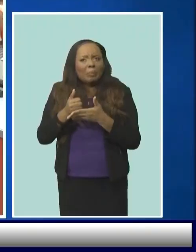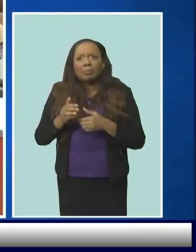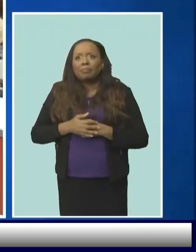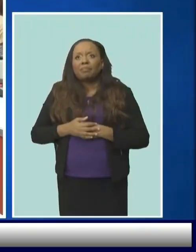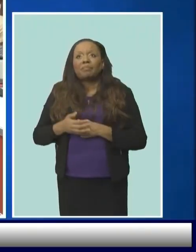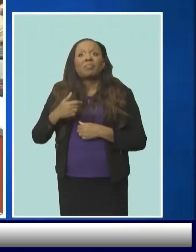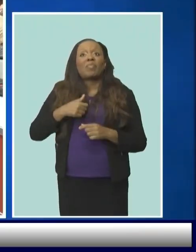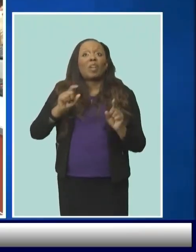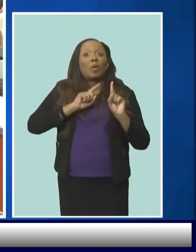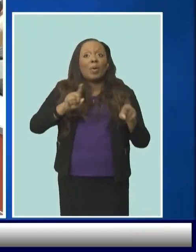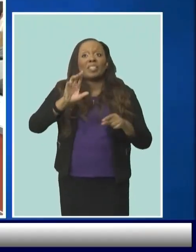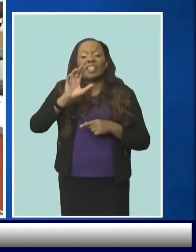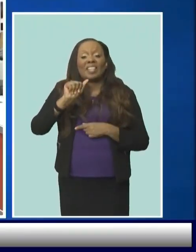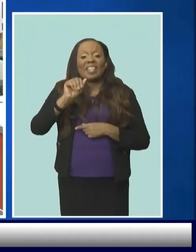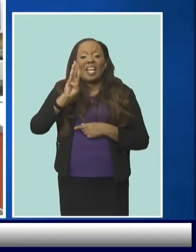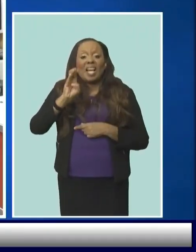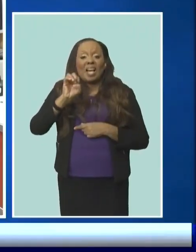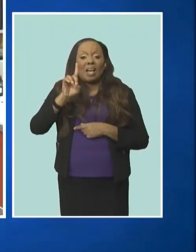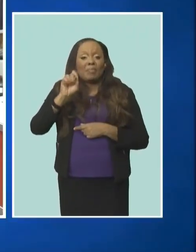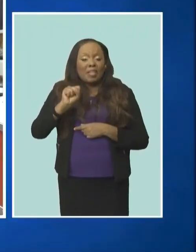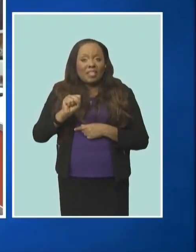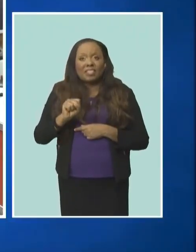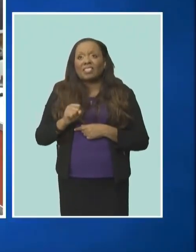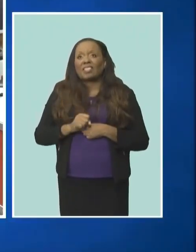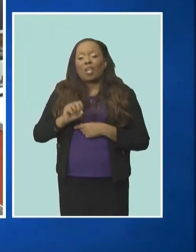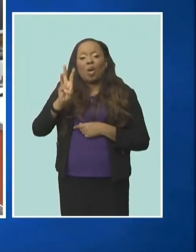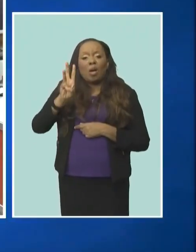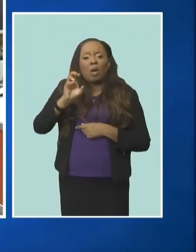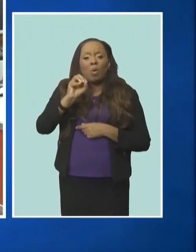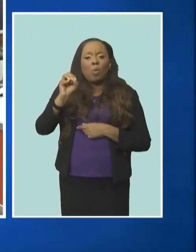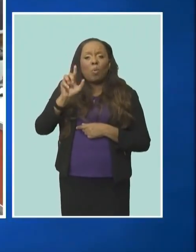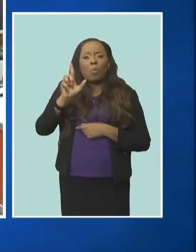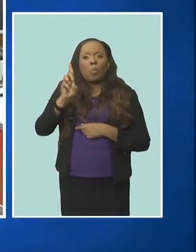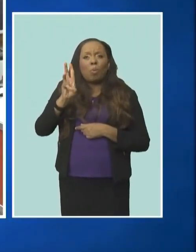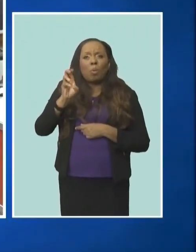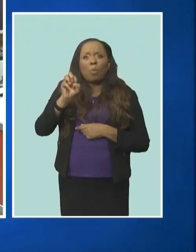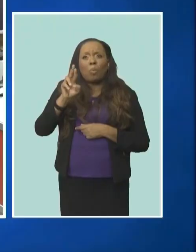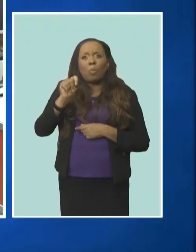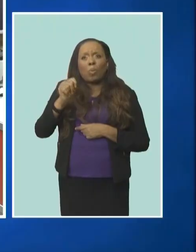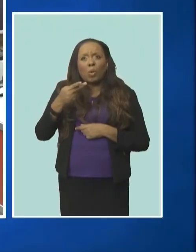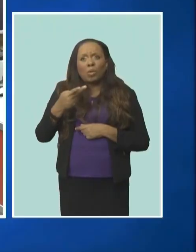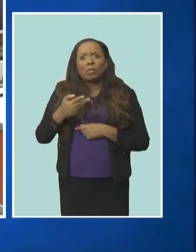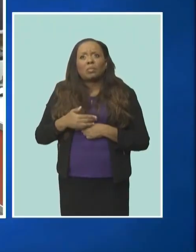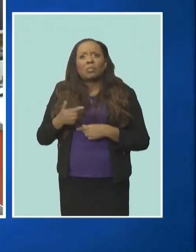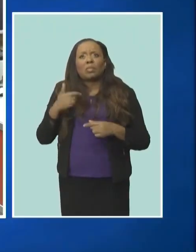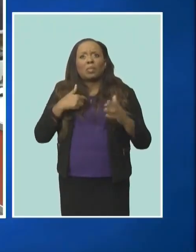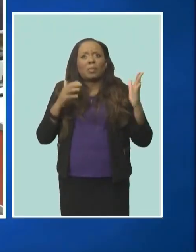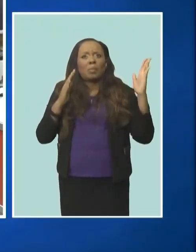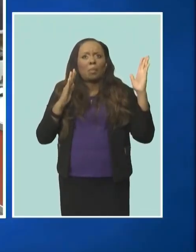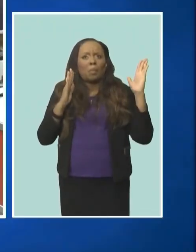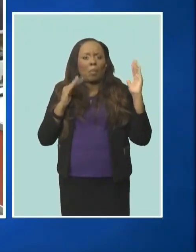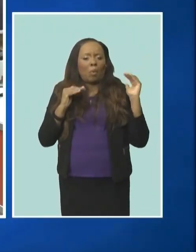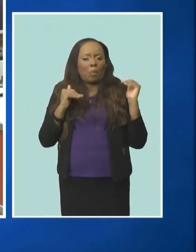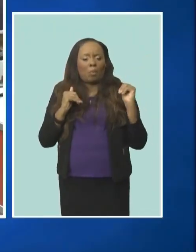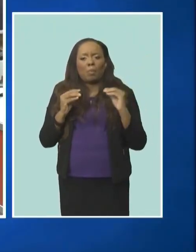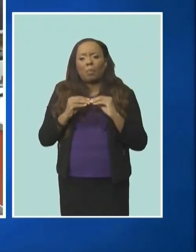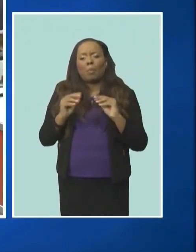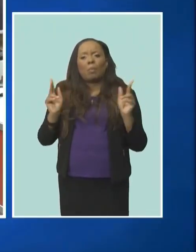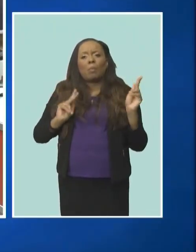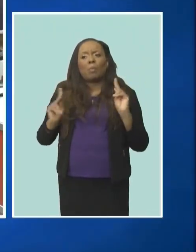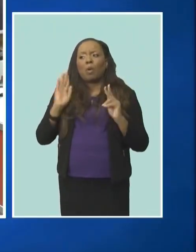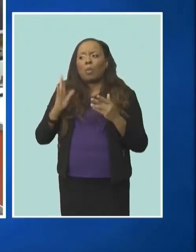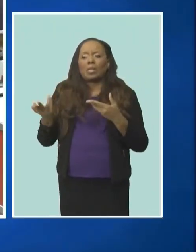Then I had to come here over to Woolworth and the need is great. So I'm hoping that some more people would come